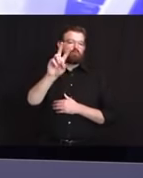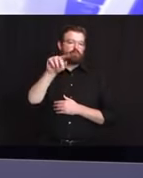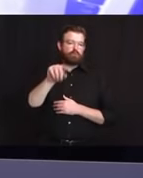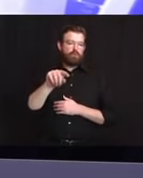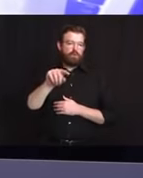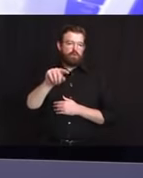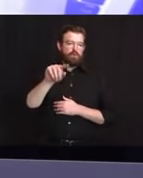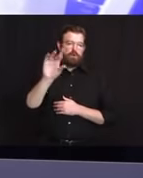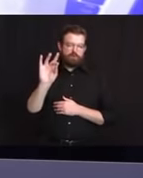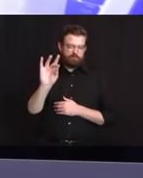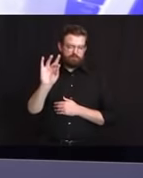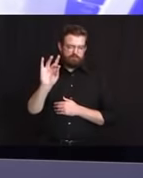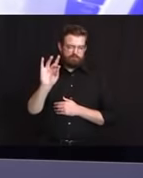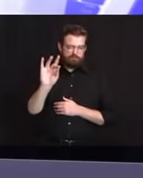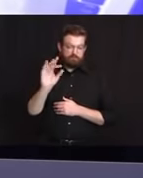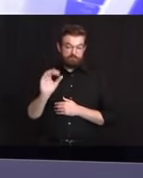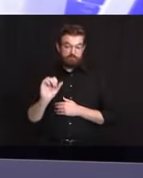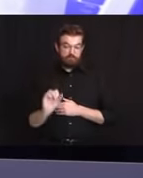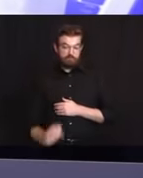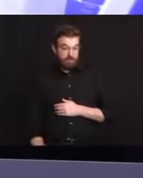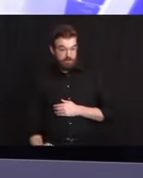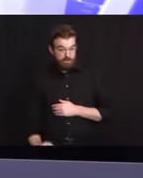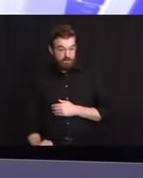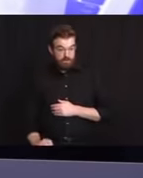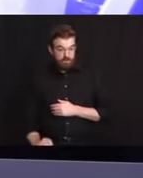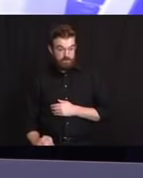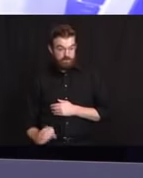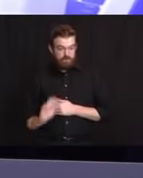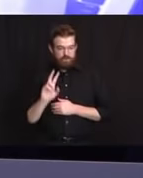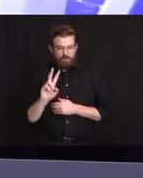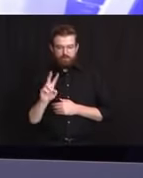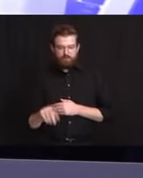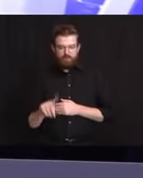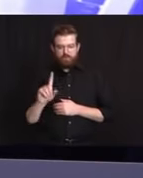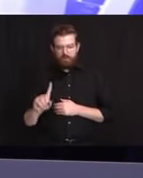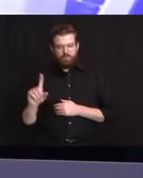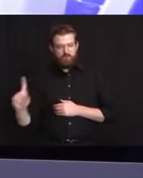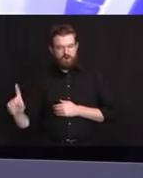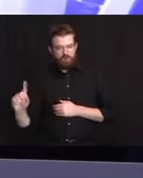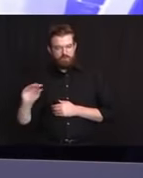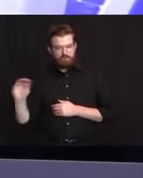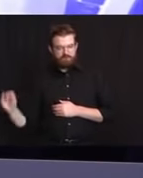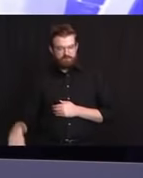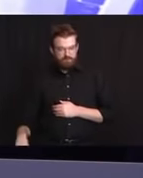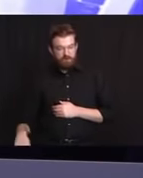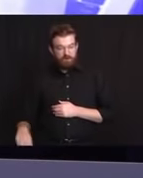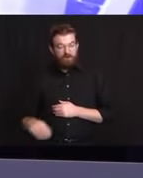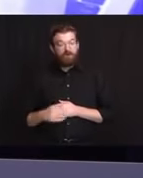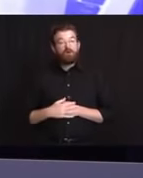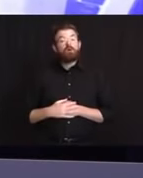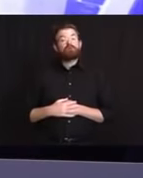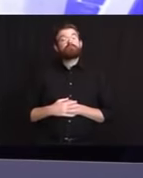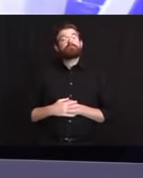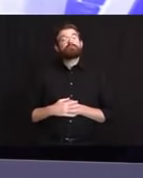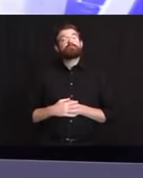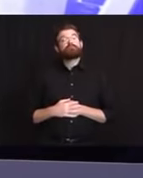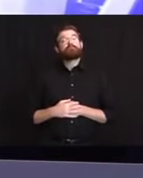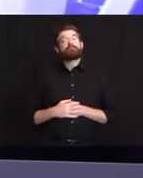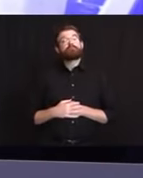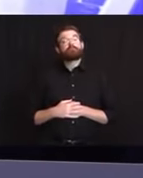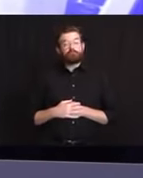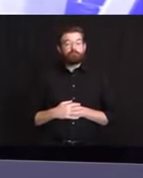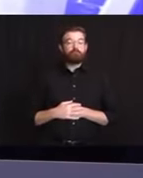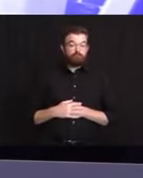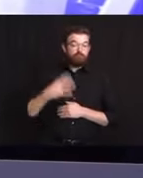daily update. With the extreme heat we are experiencing, everyone should be taking precautions to protect their health, drink plenty